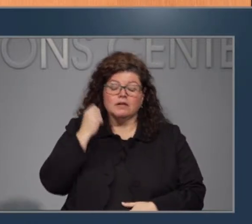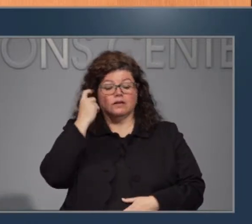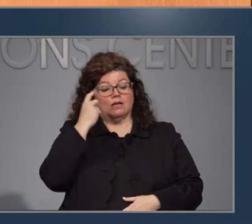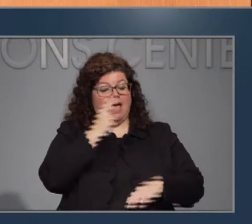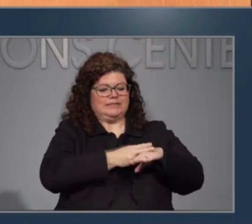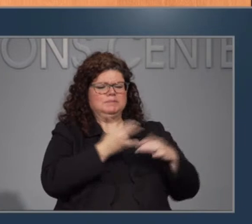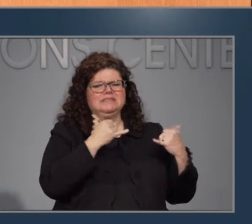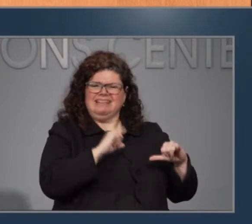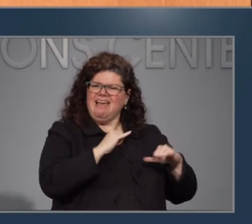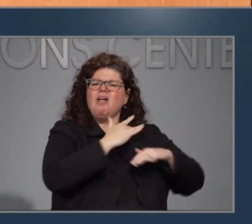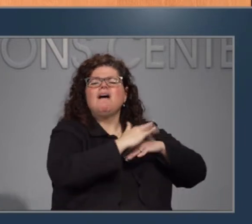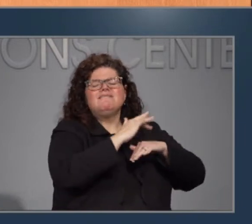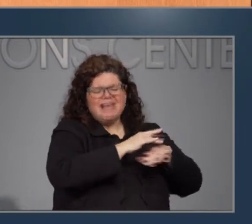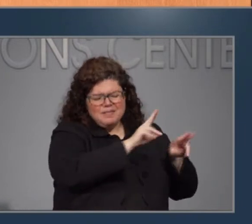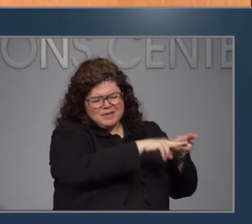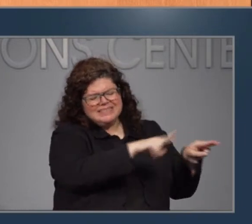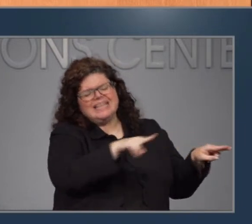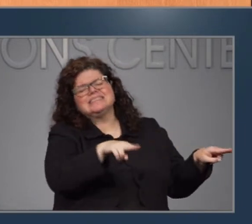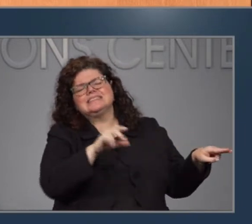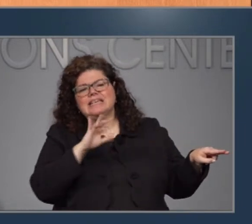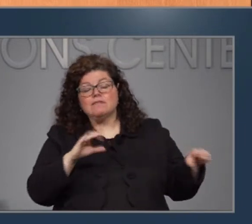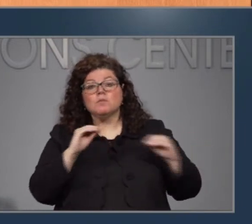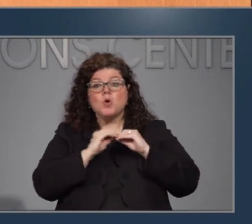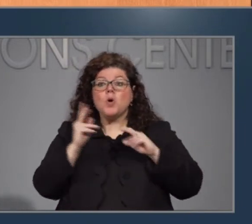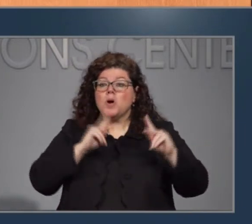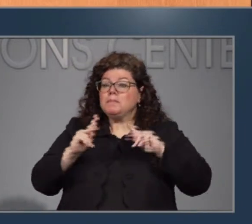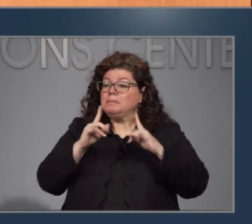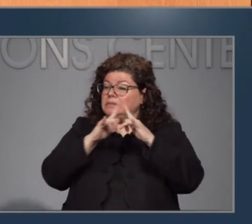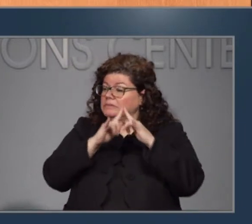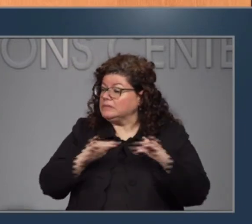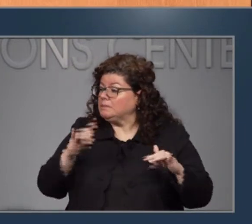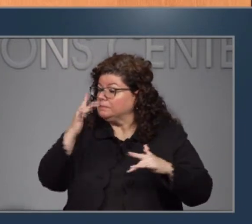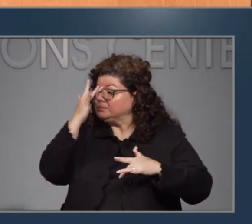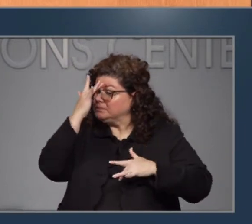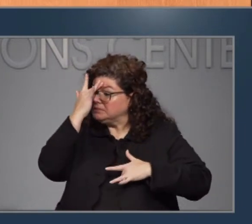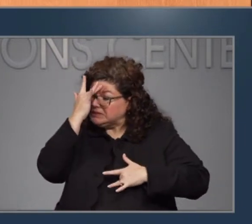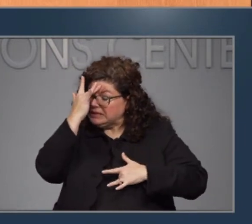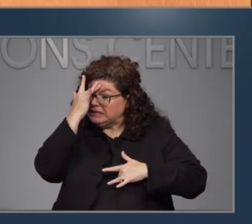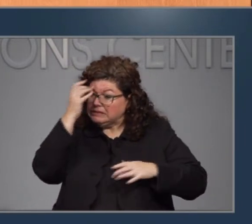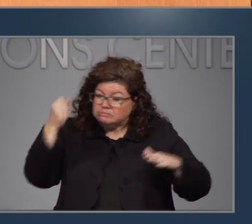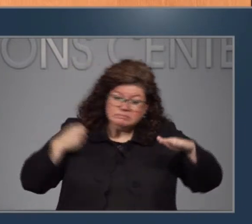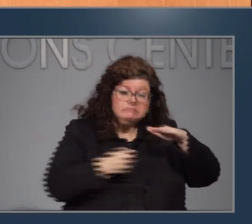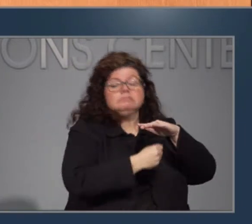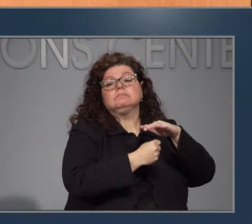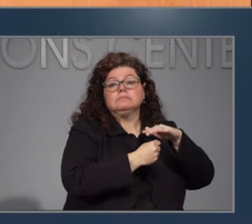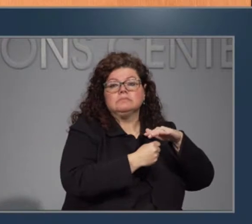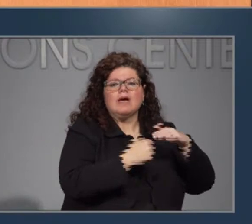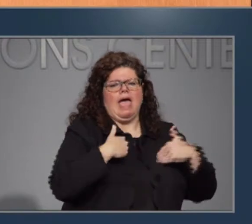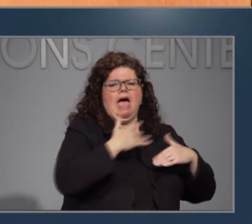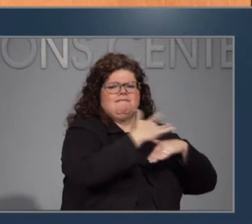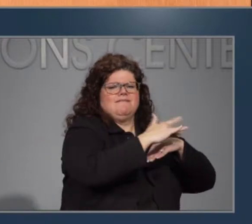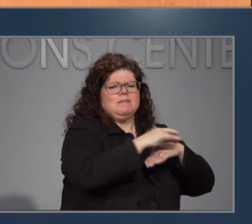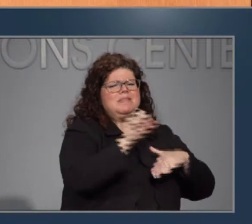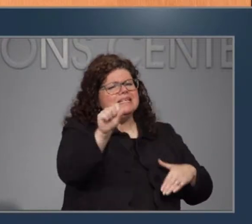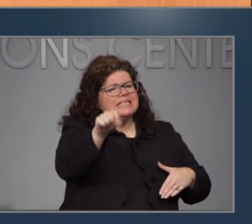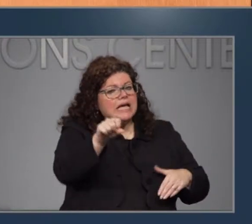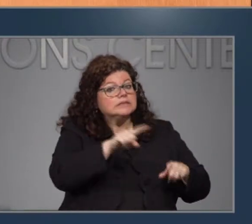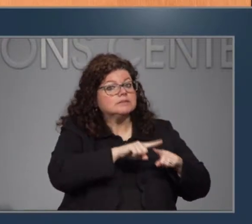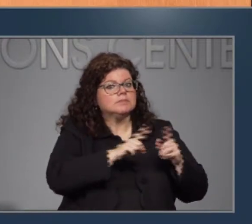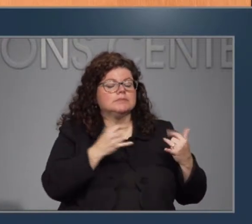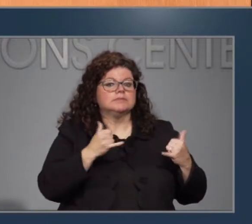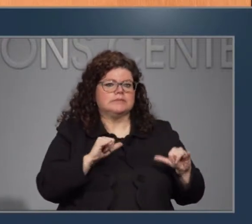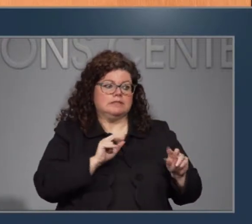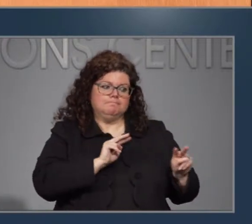to meet the increased demand if more people become seriously ill. But this continued rise in this metric is